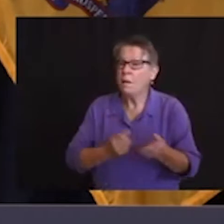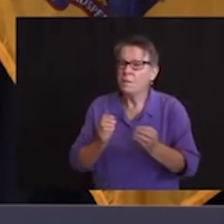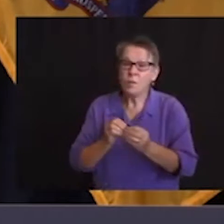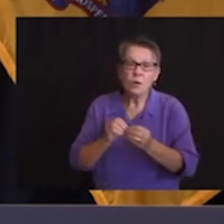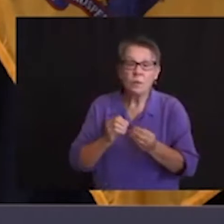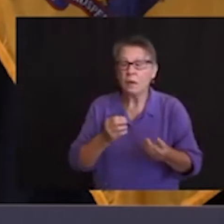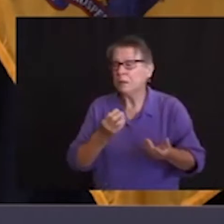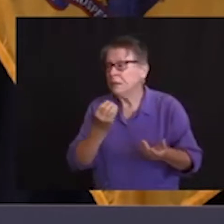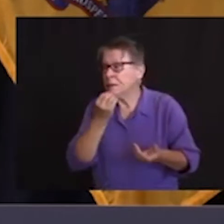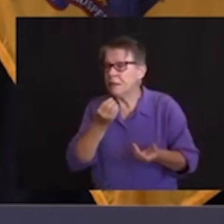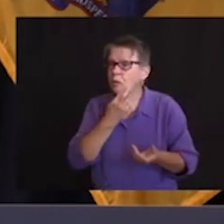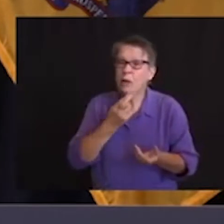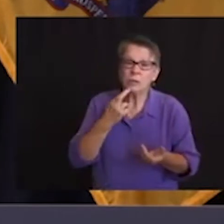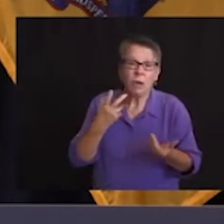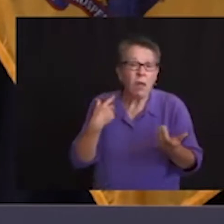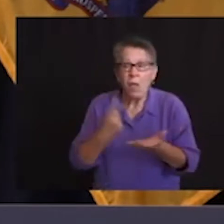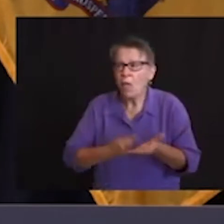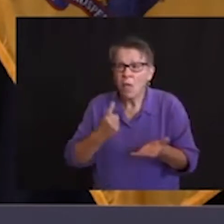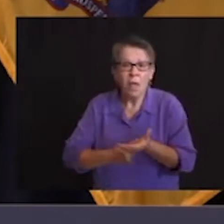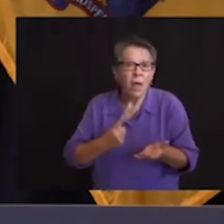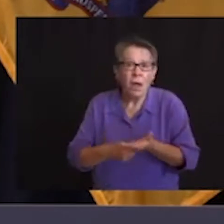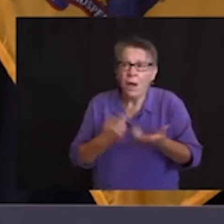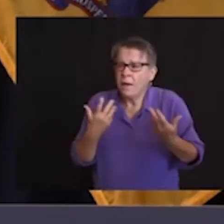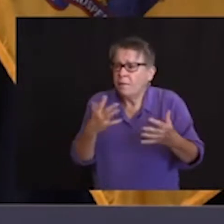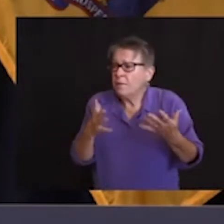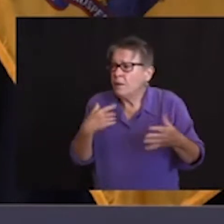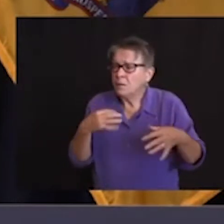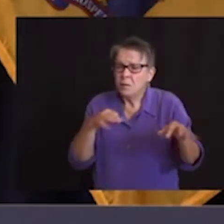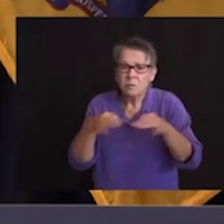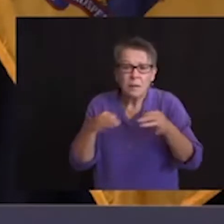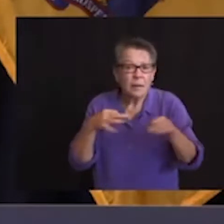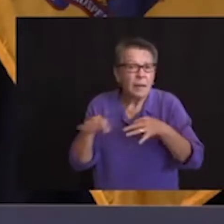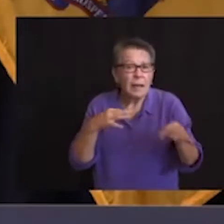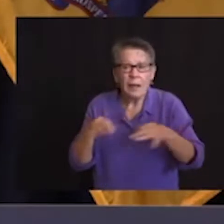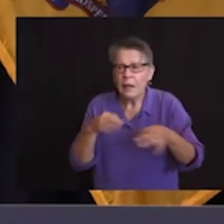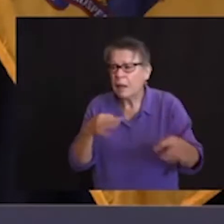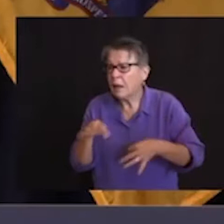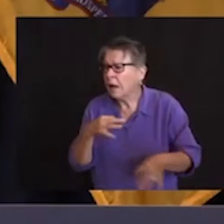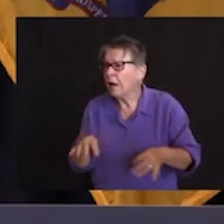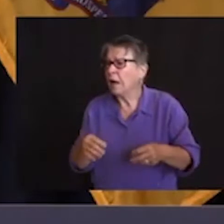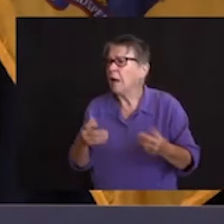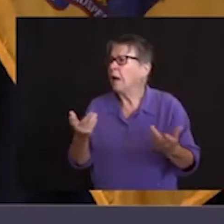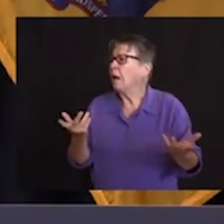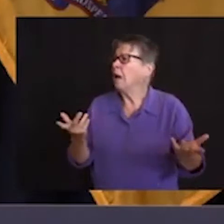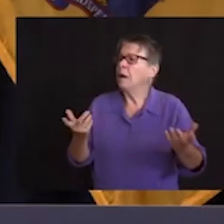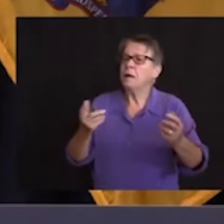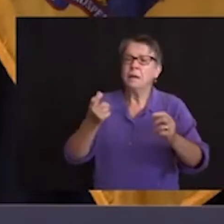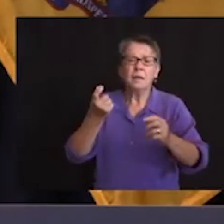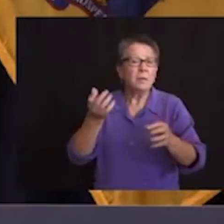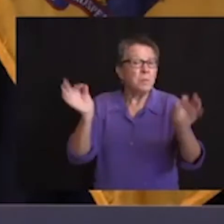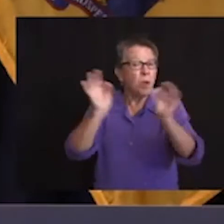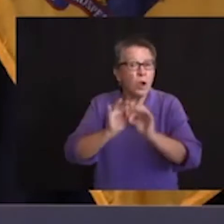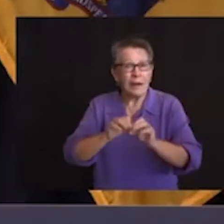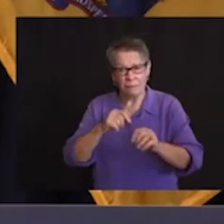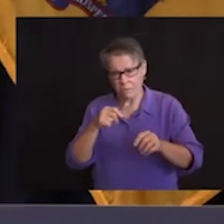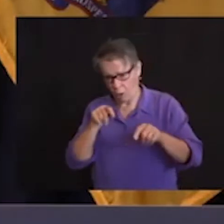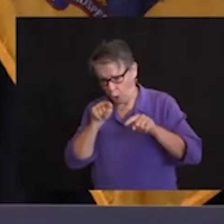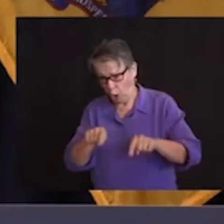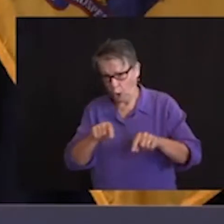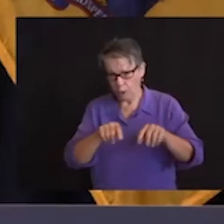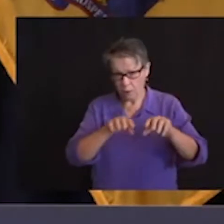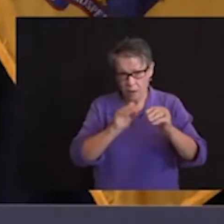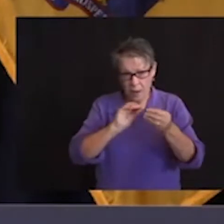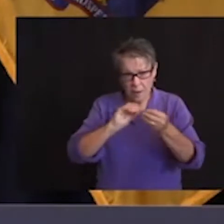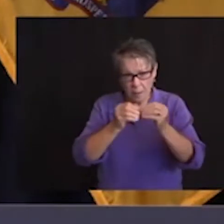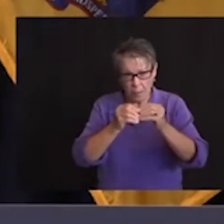we think we're getting into that neighborhood right now and assuming it stays that way as i've mentioned several times already i hope that we'll be able to get to